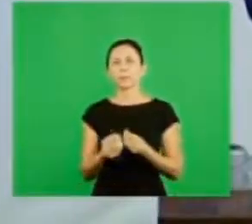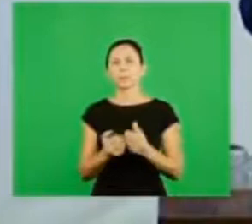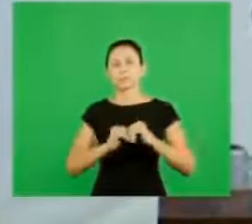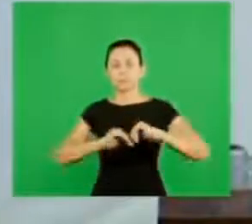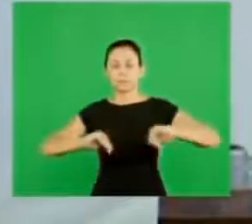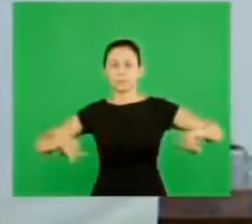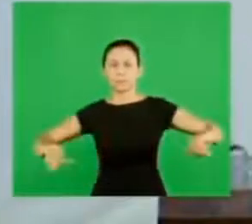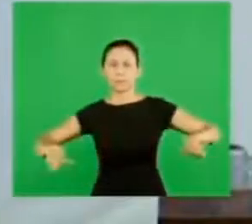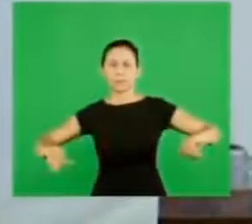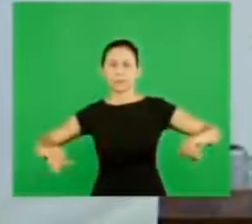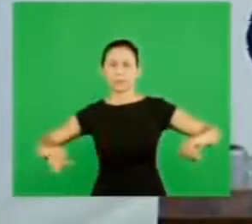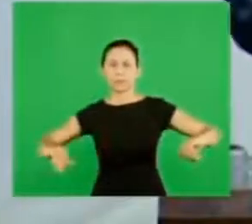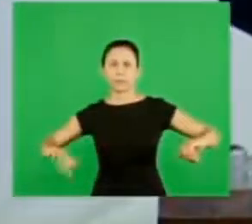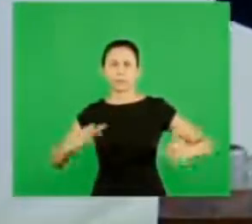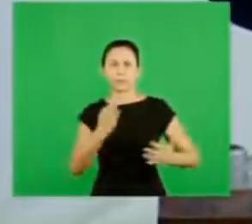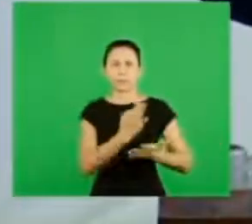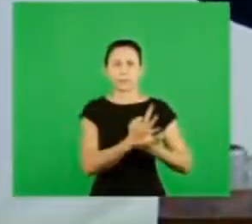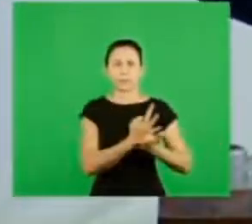exist